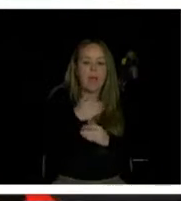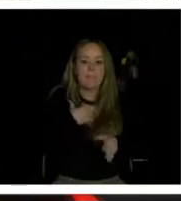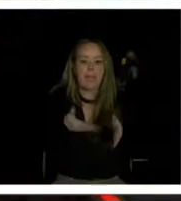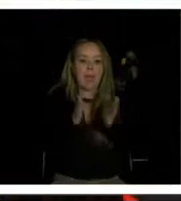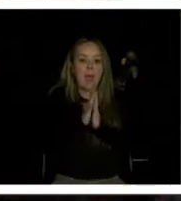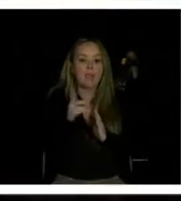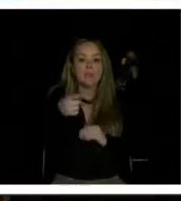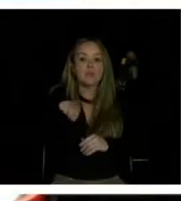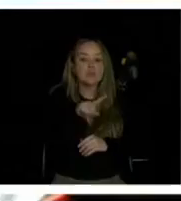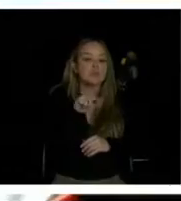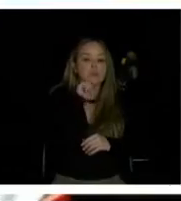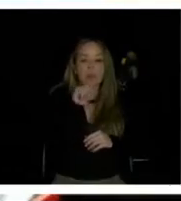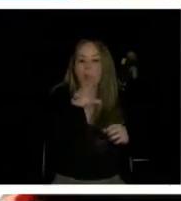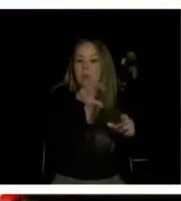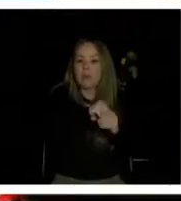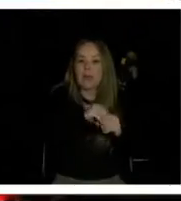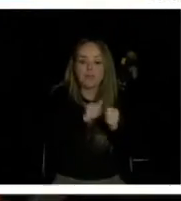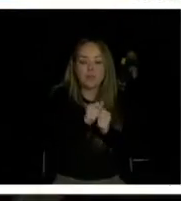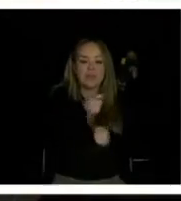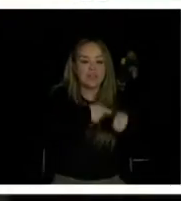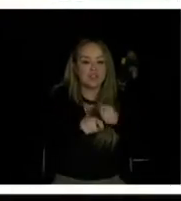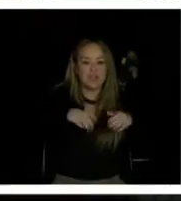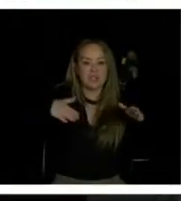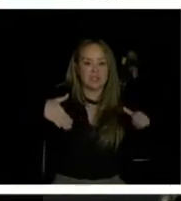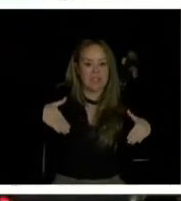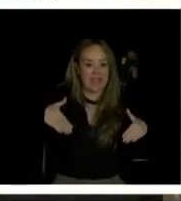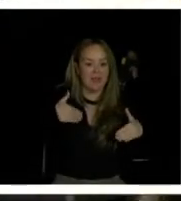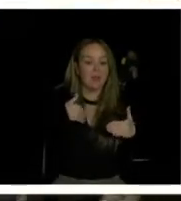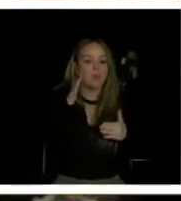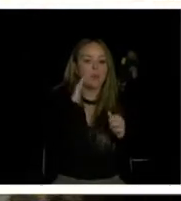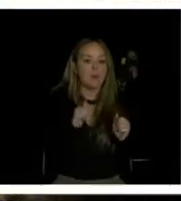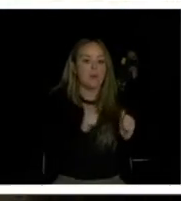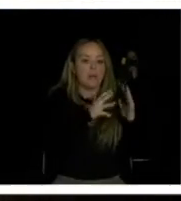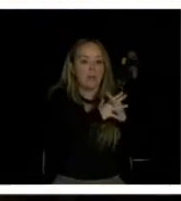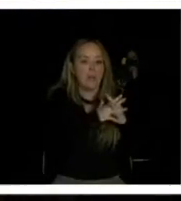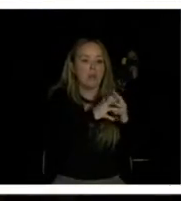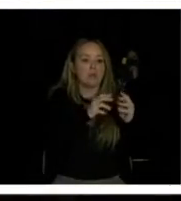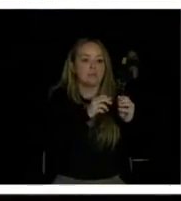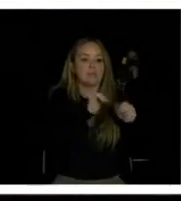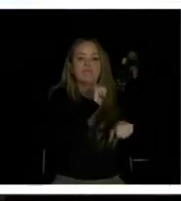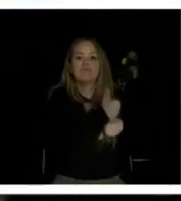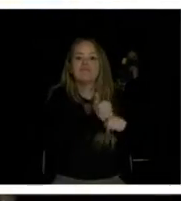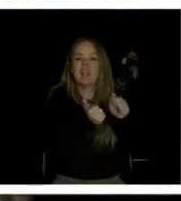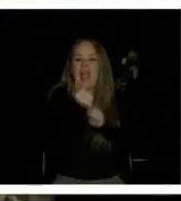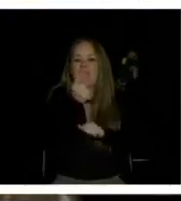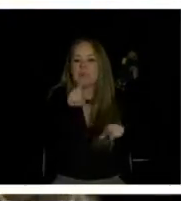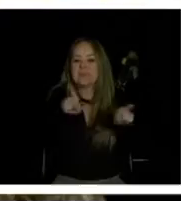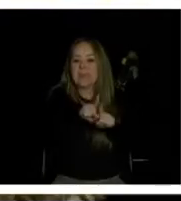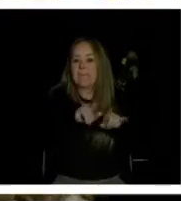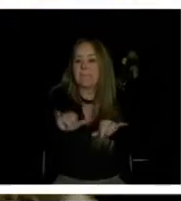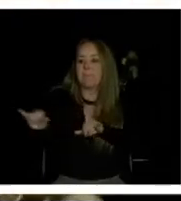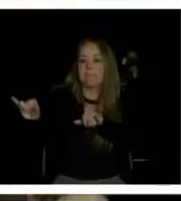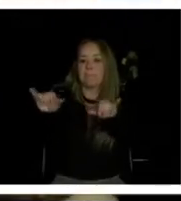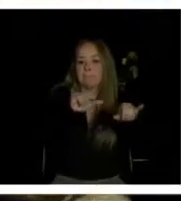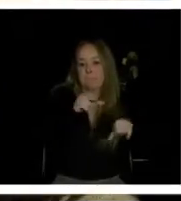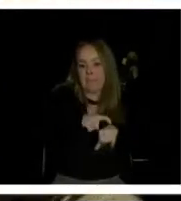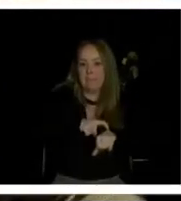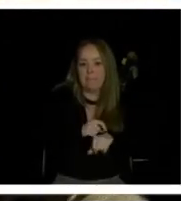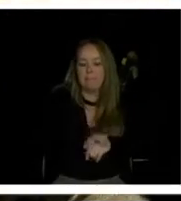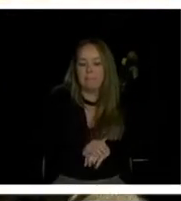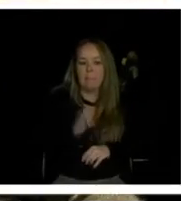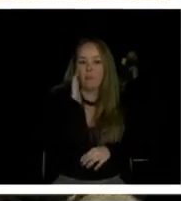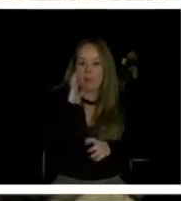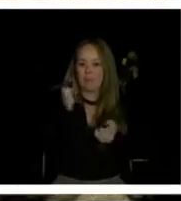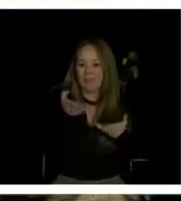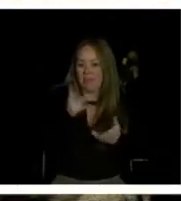to engage in the exchange yet. We'll launch everyone at the same time, but we'll be